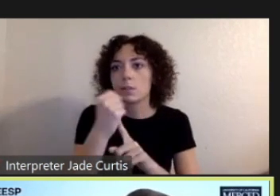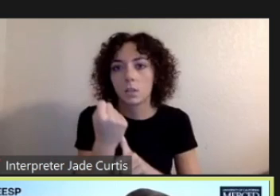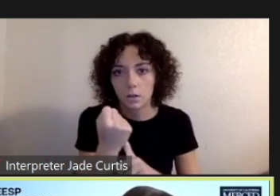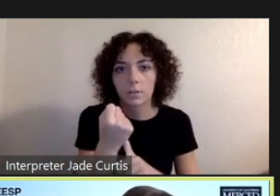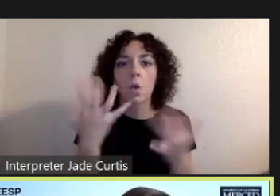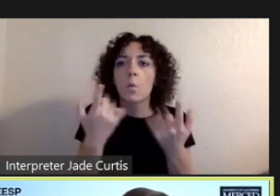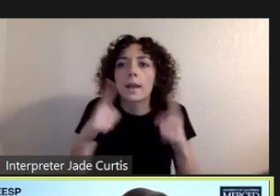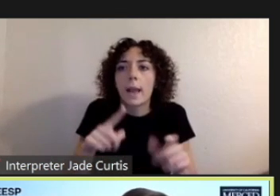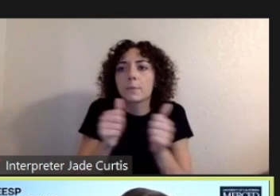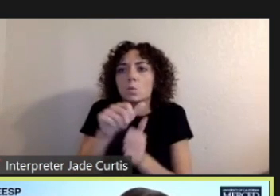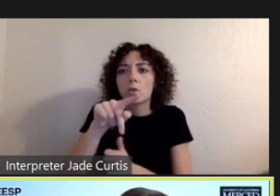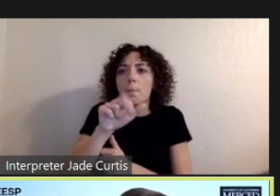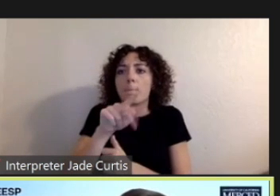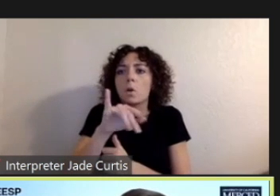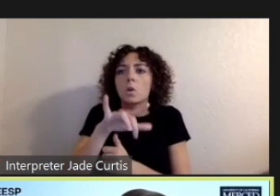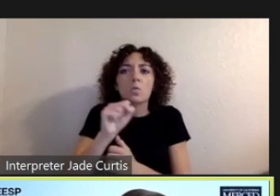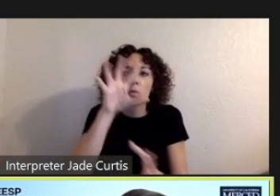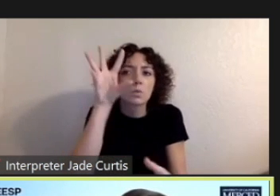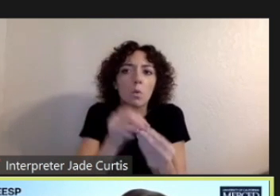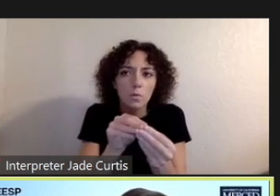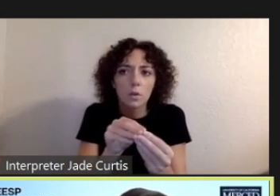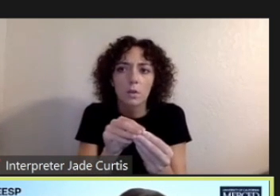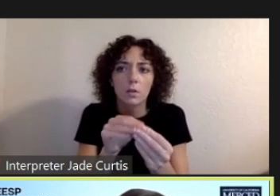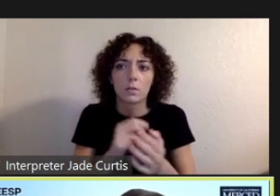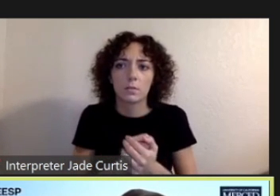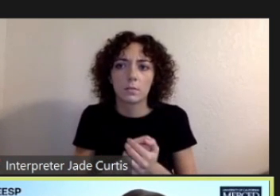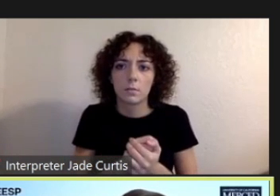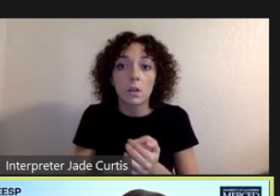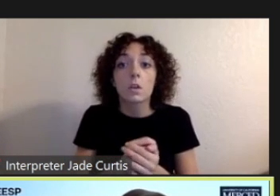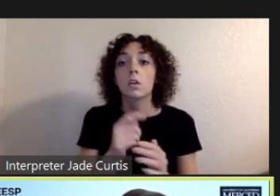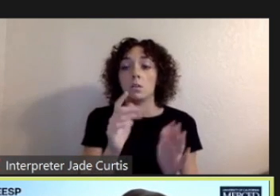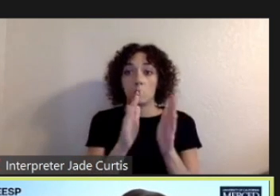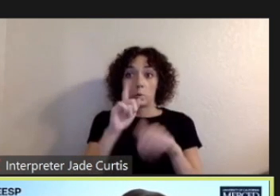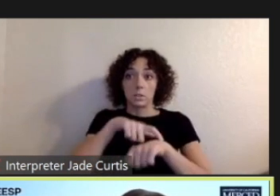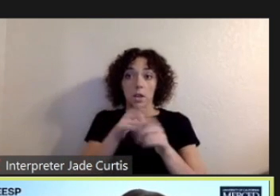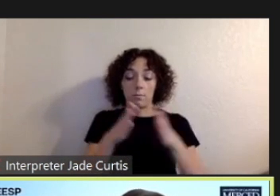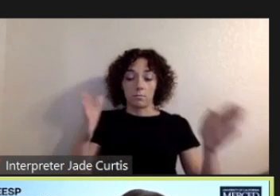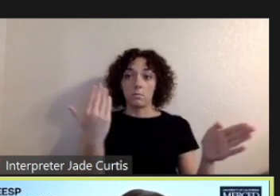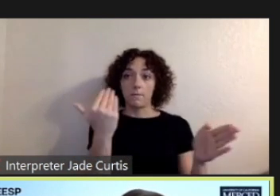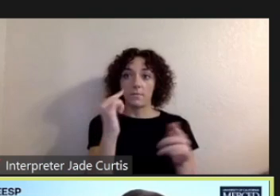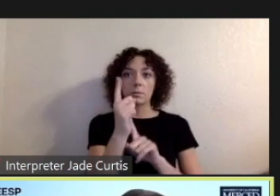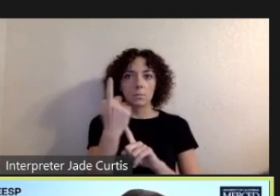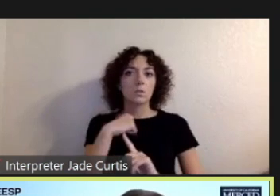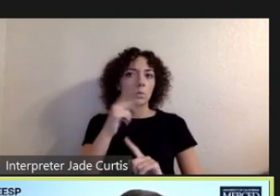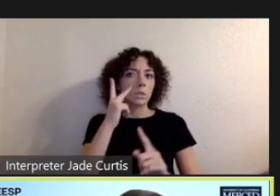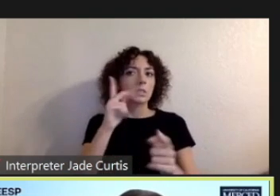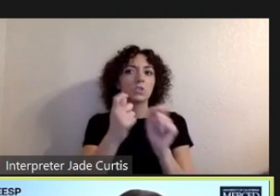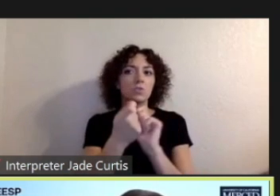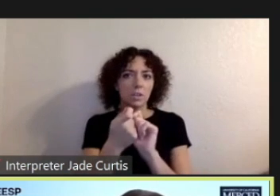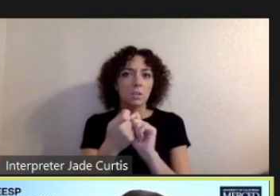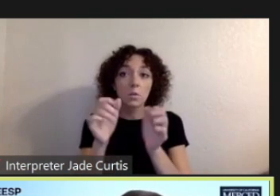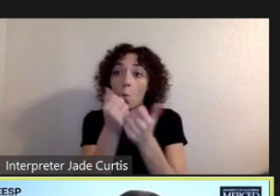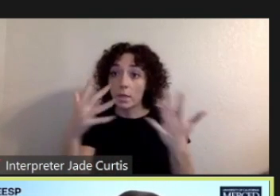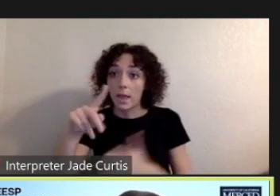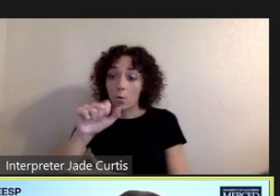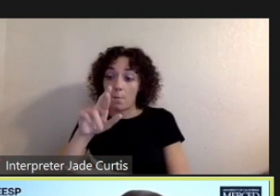particles overall and tracked their changes over a 15-minute period. And without the partition, if you notice, that's the second plot, most